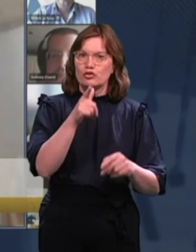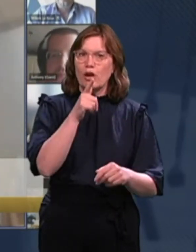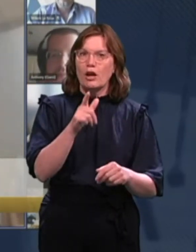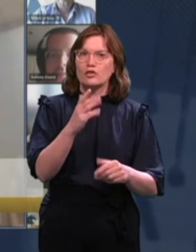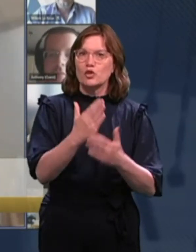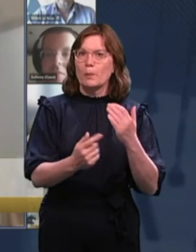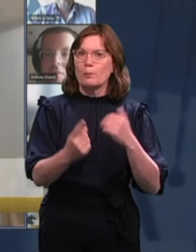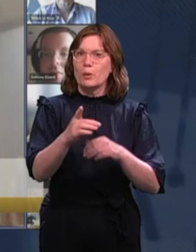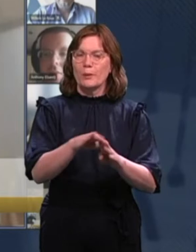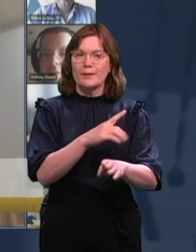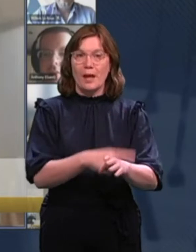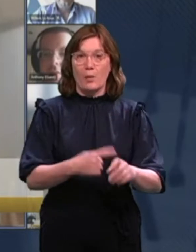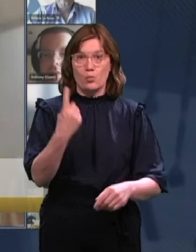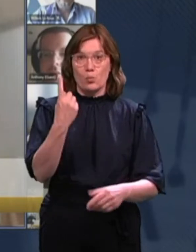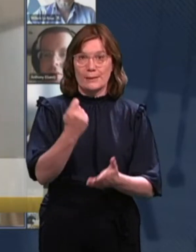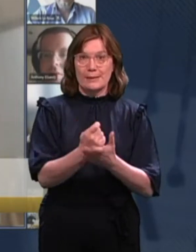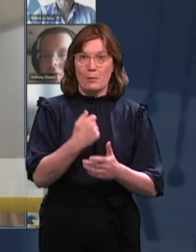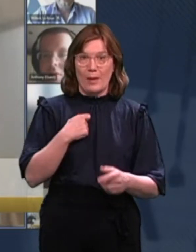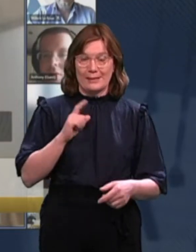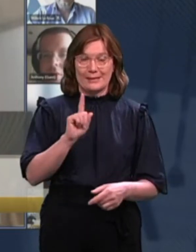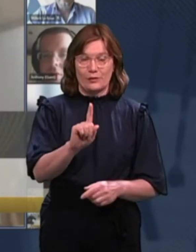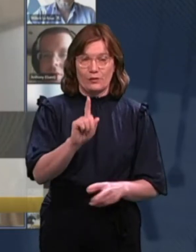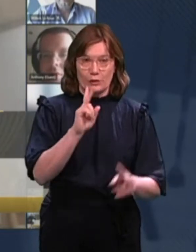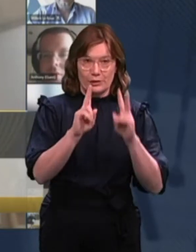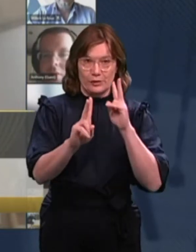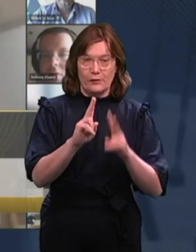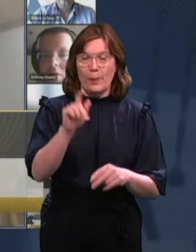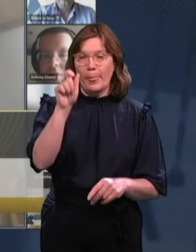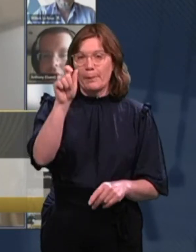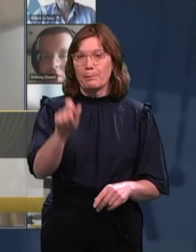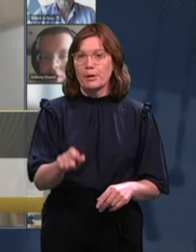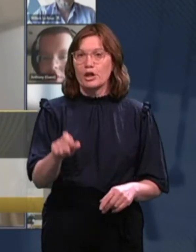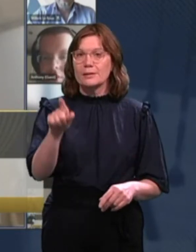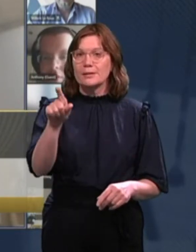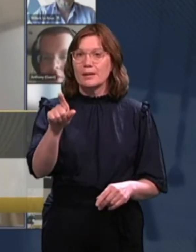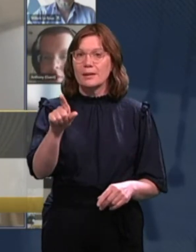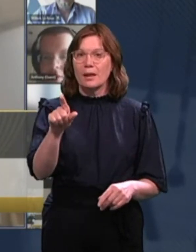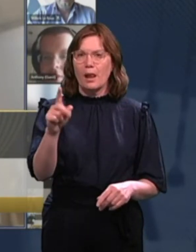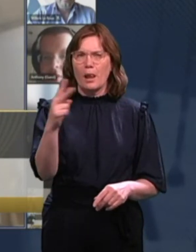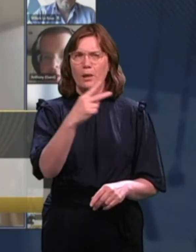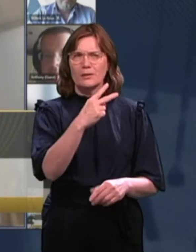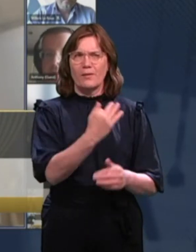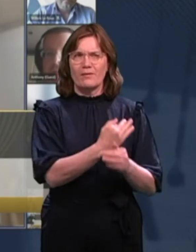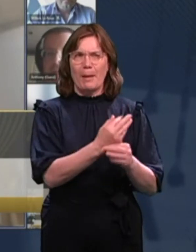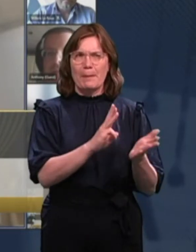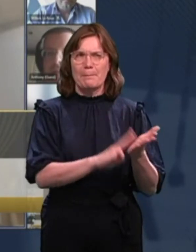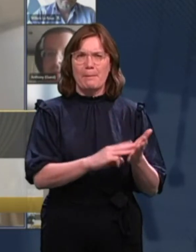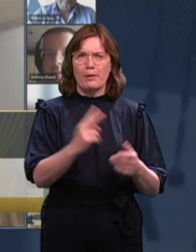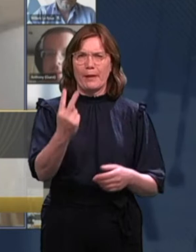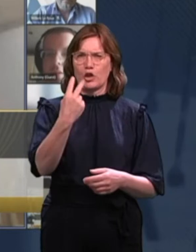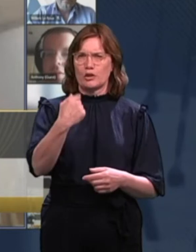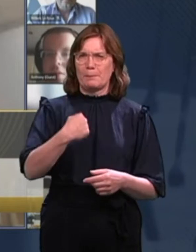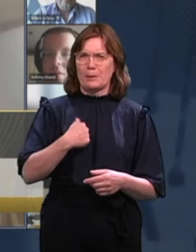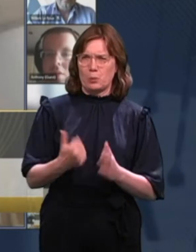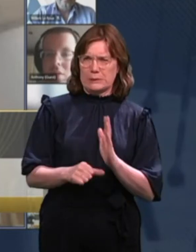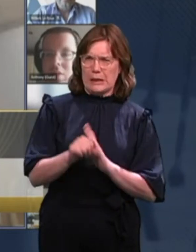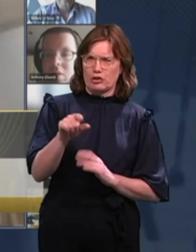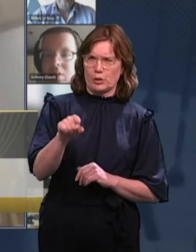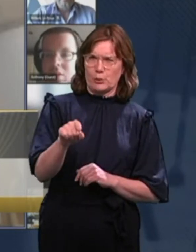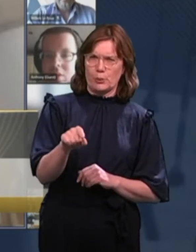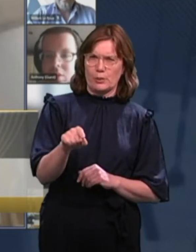into an interview and the person looked at my staff member and then they looked at me and asked me what age it was. I kind of